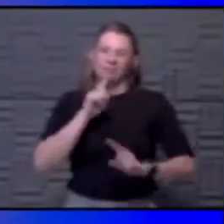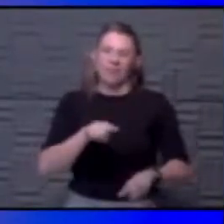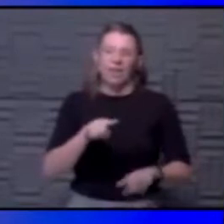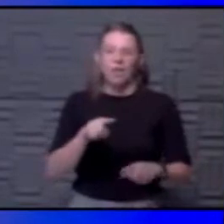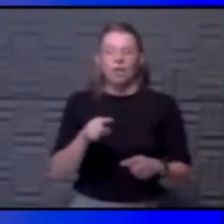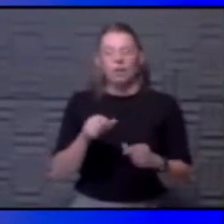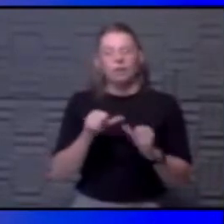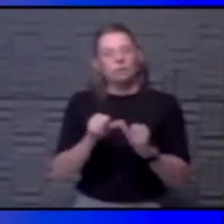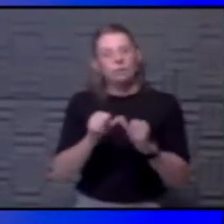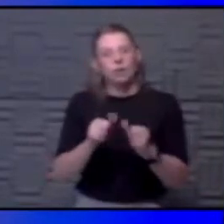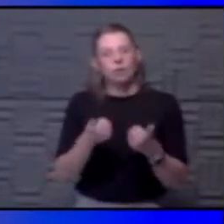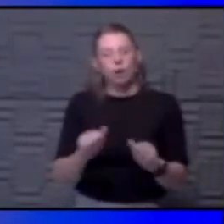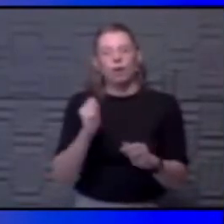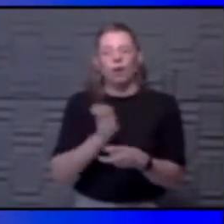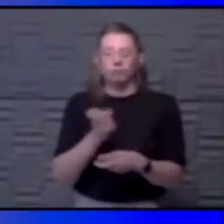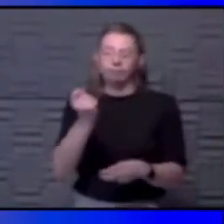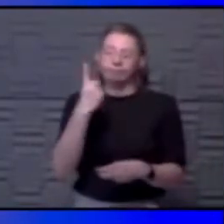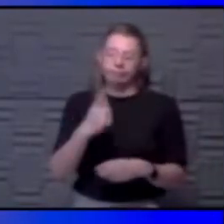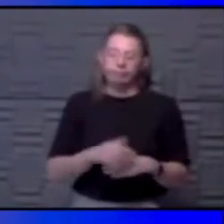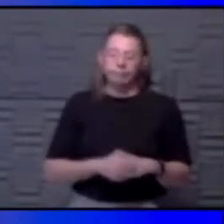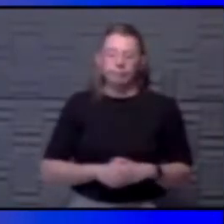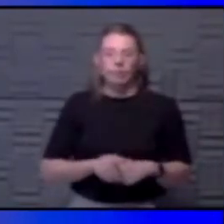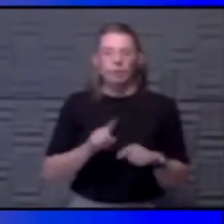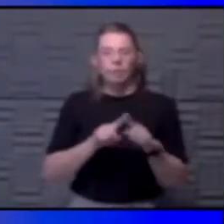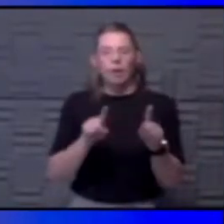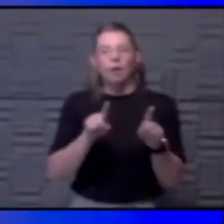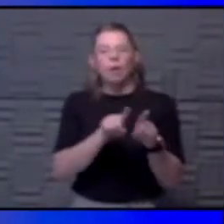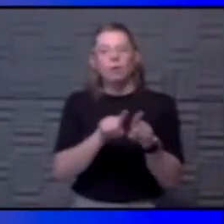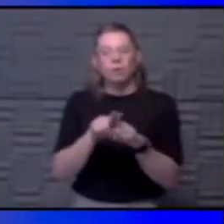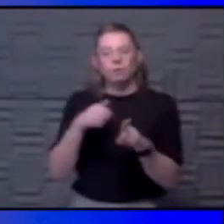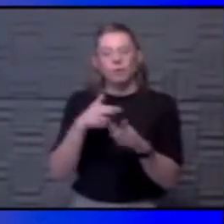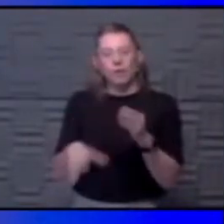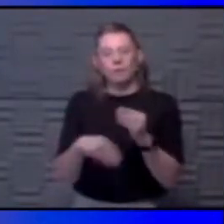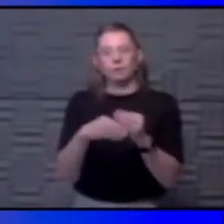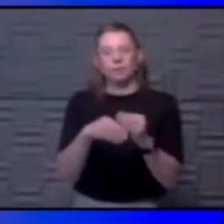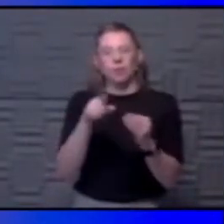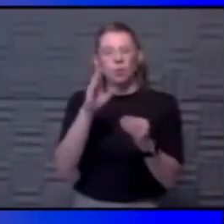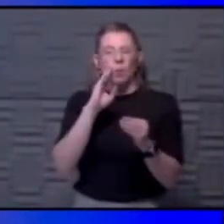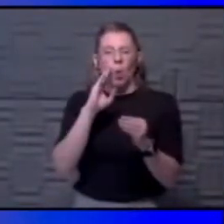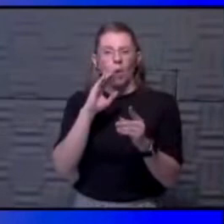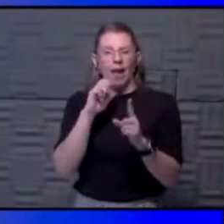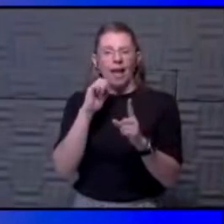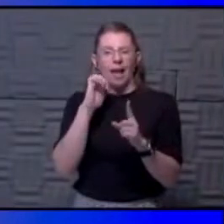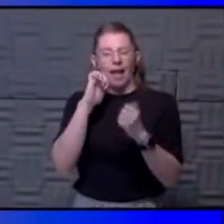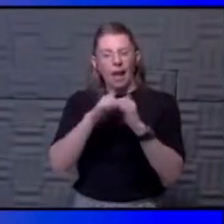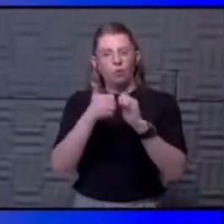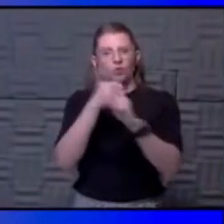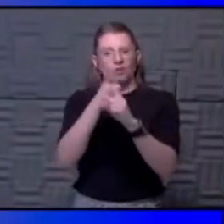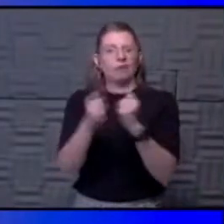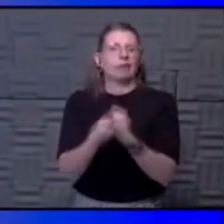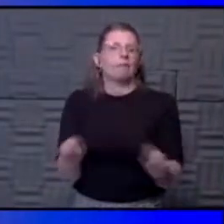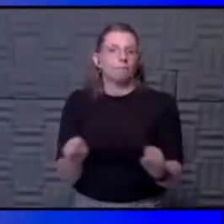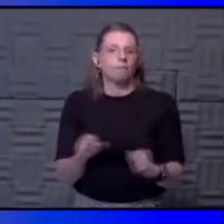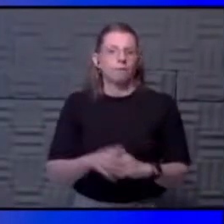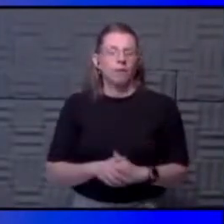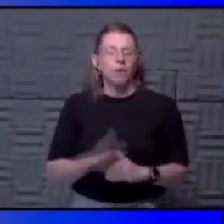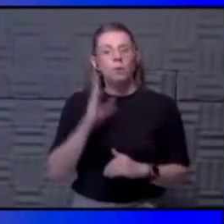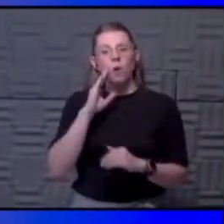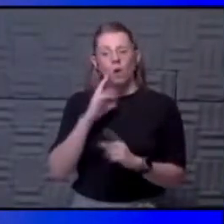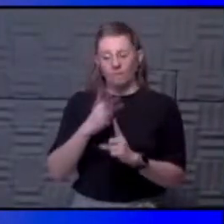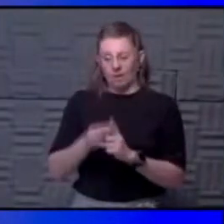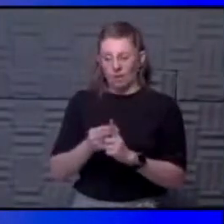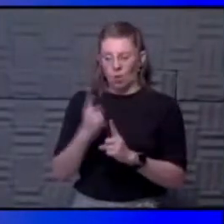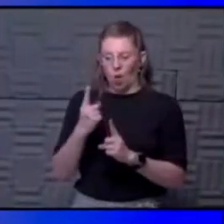trying hard, and I understand that. But I would also add, you know how to keep yourself safe, right? We know that vaccine is only